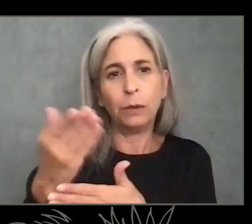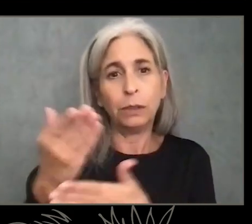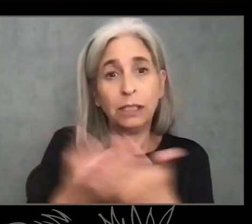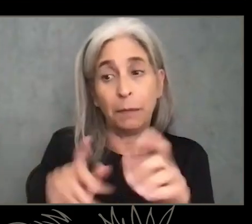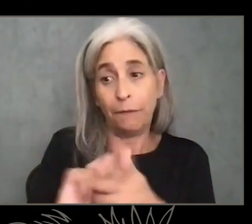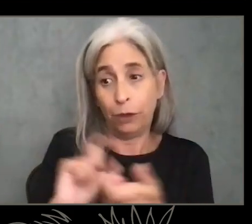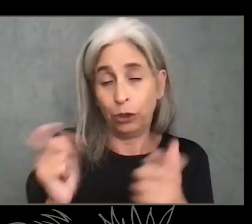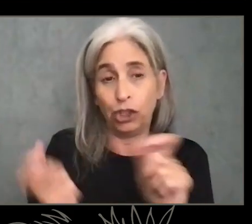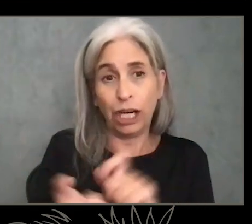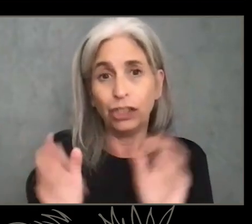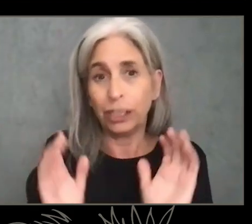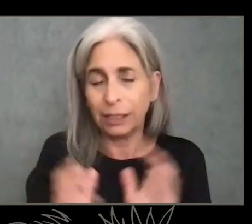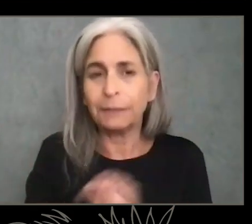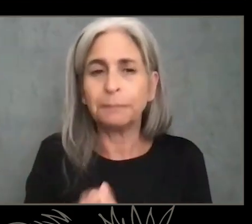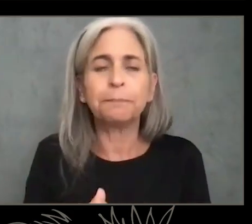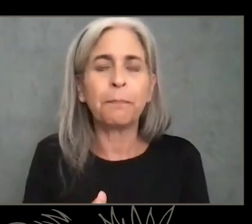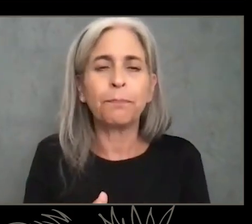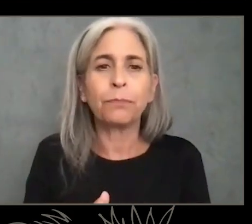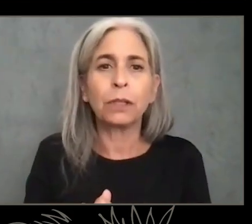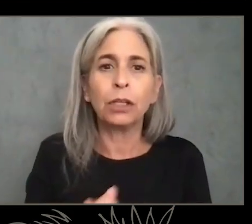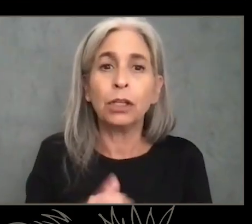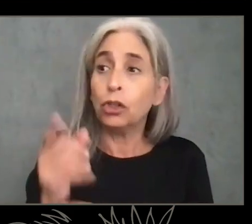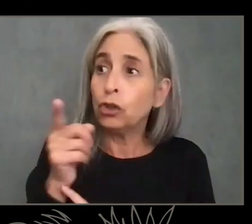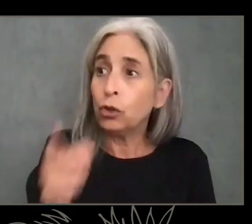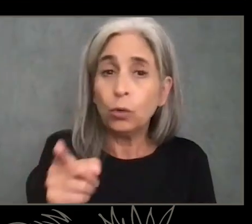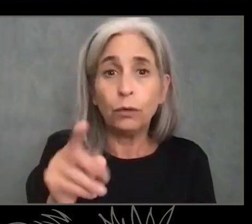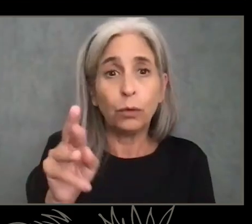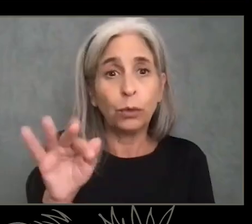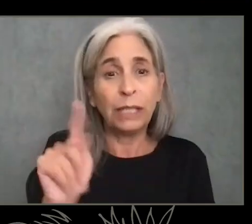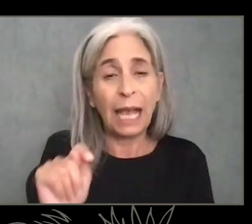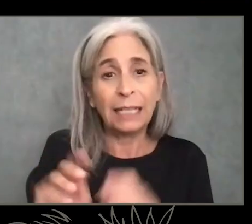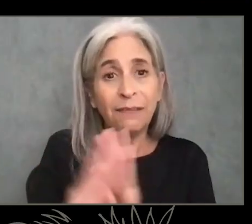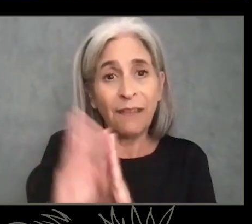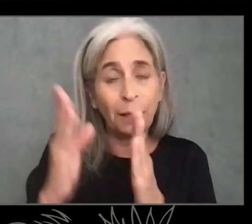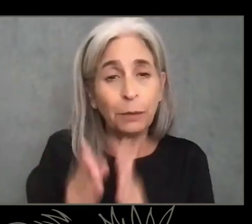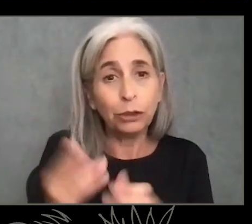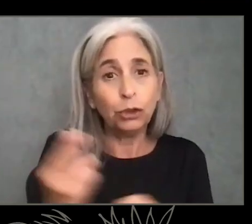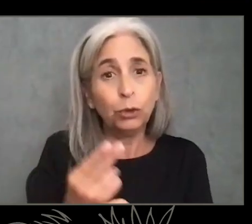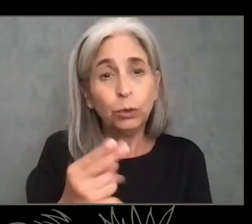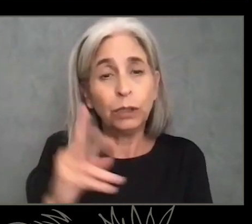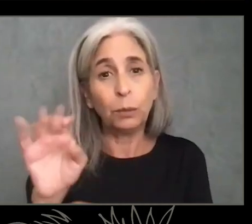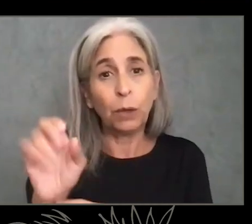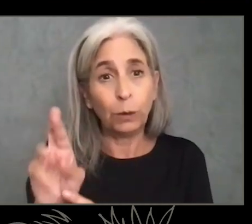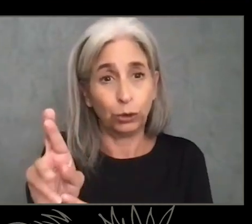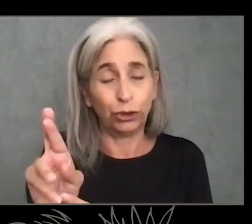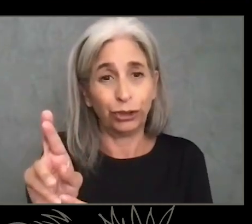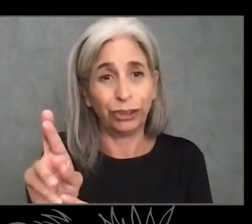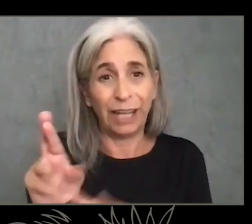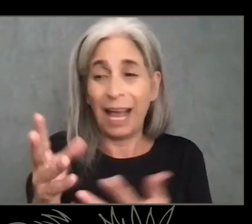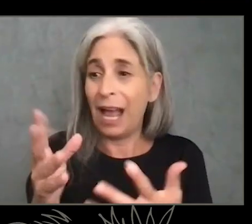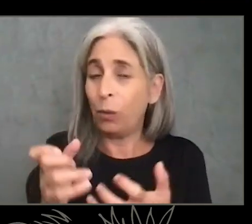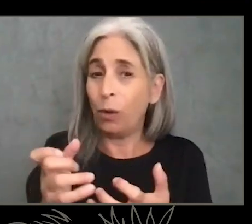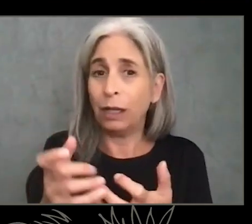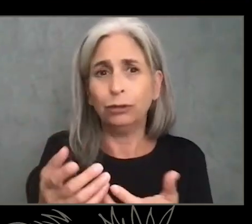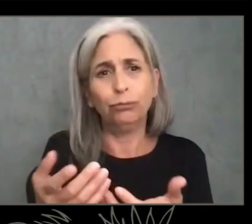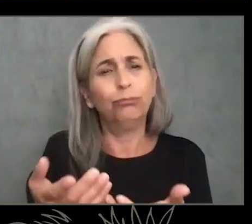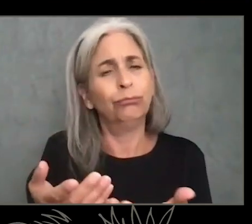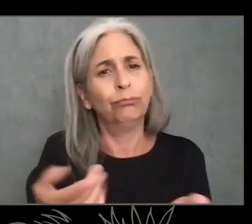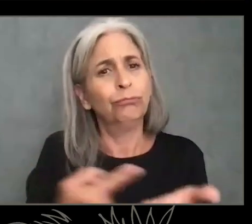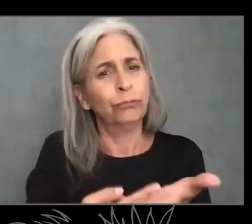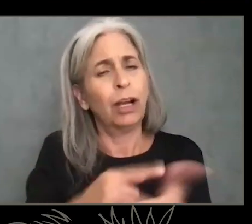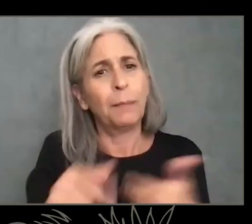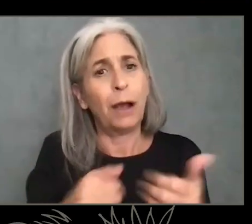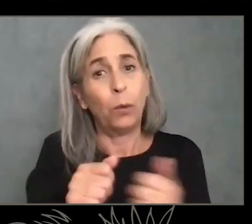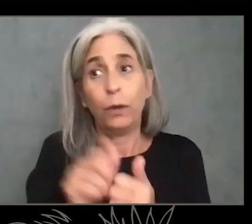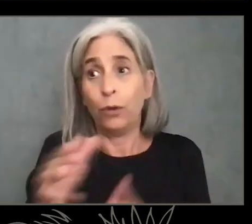of those things. And you as a React developer, you use the browser, and that's what I want to teach you today. Like, with